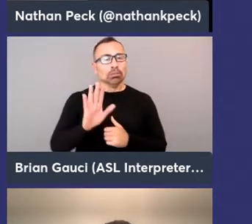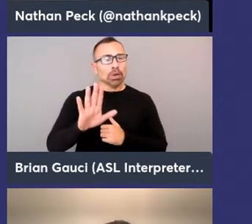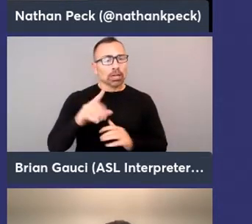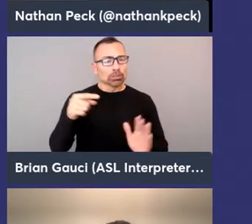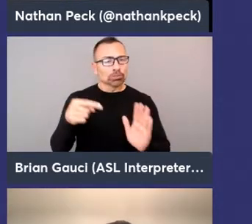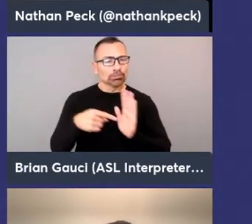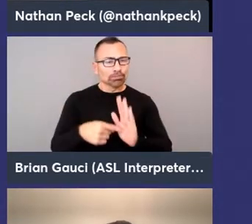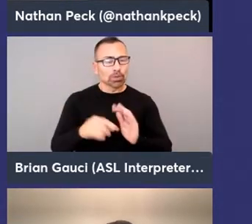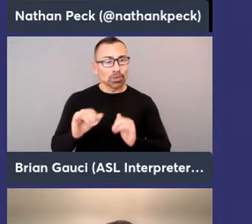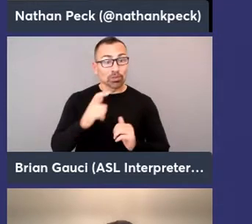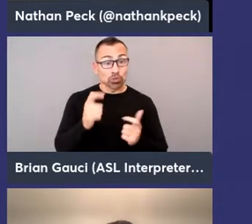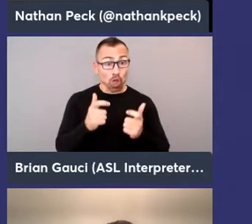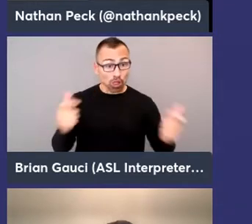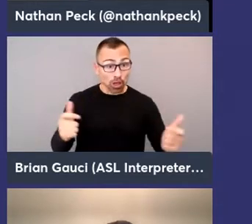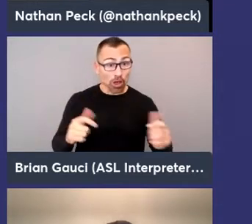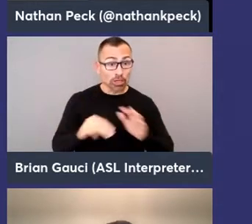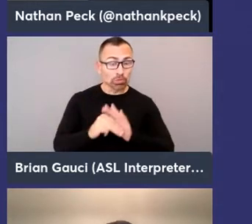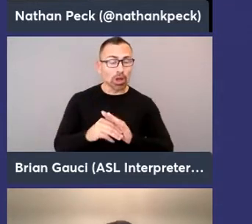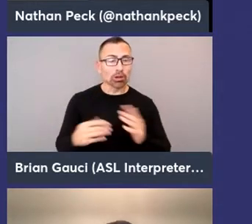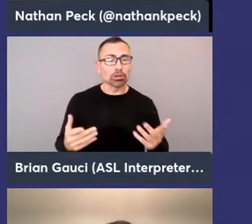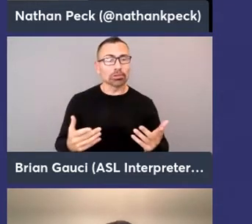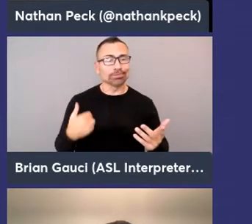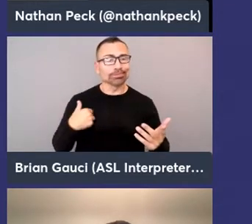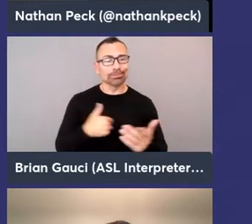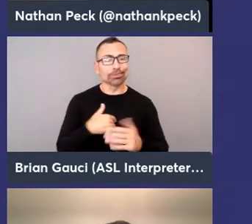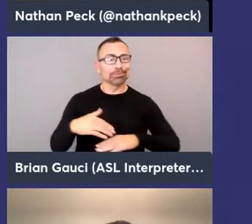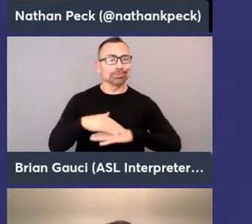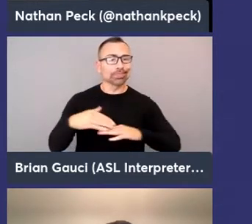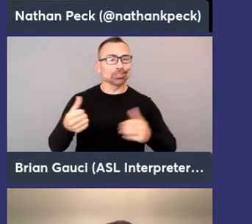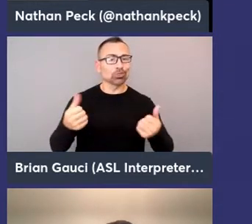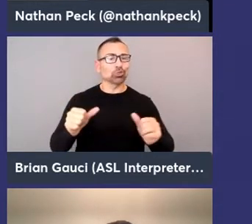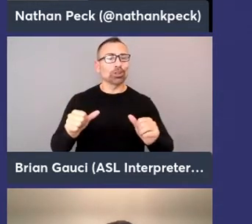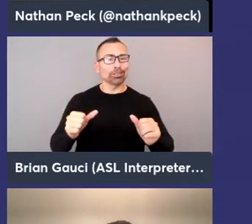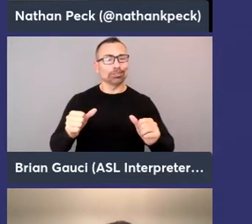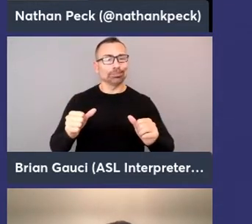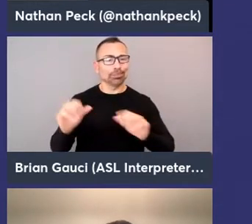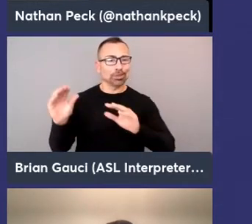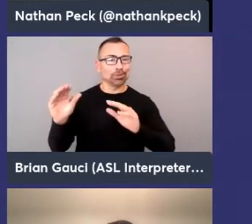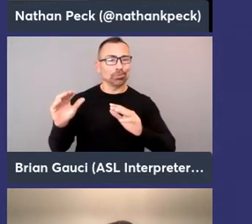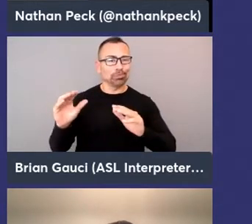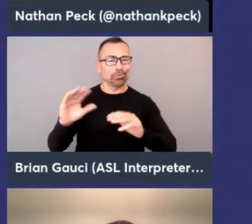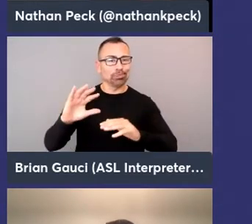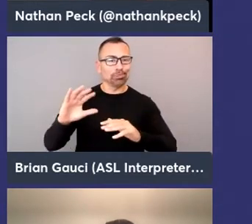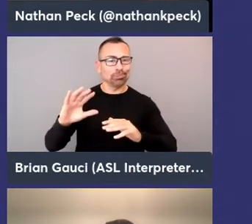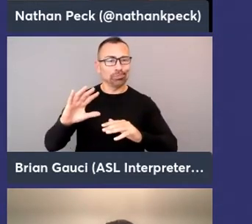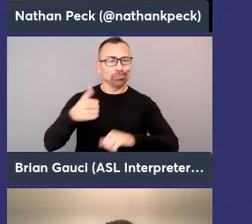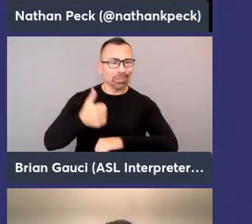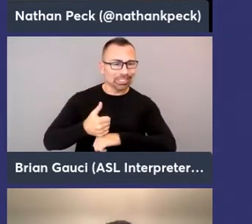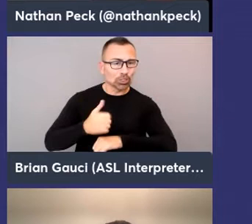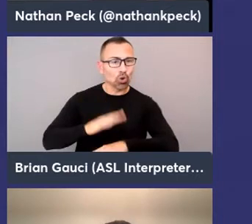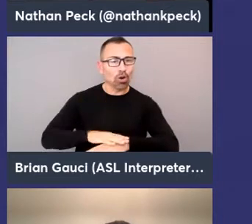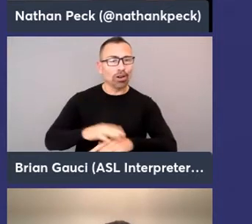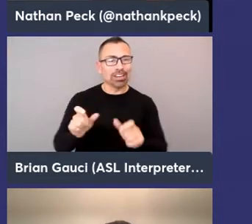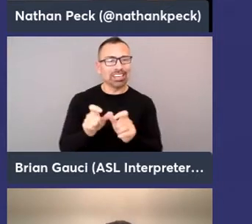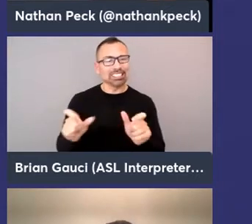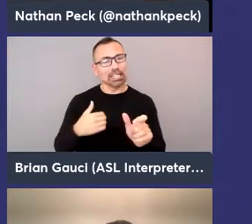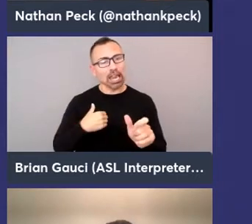model, we'll basically try to place it on an instance which probably has the space